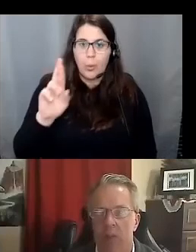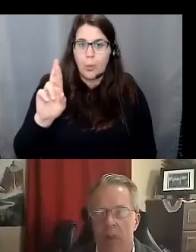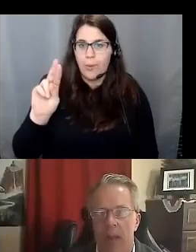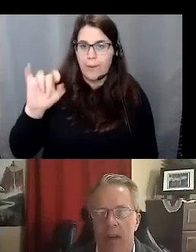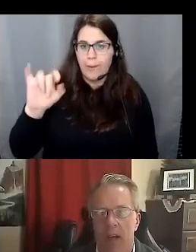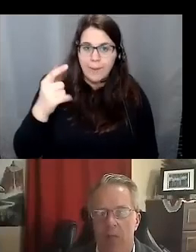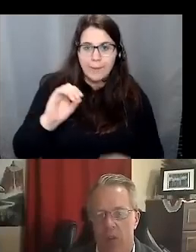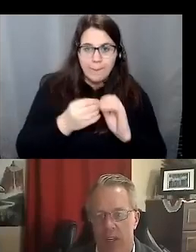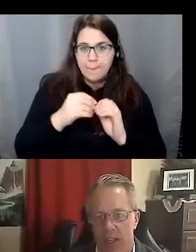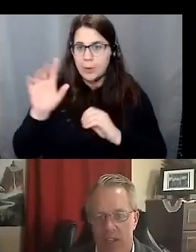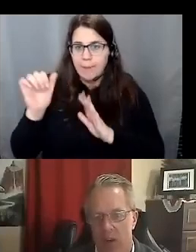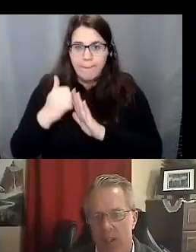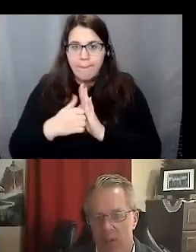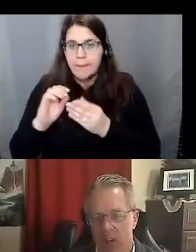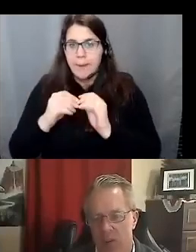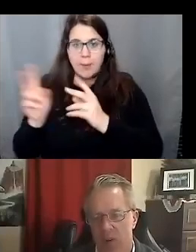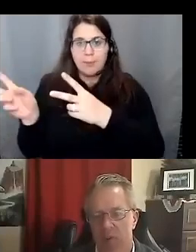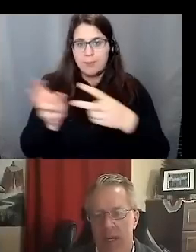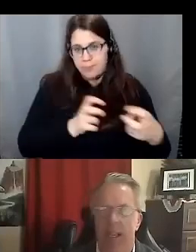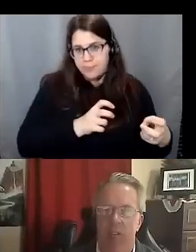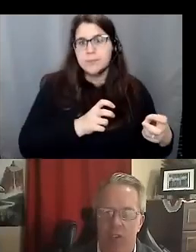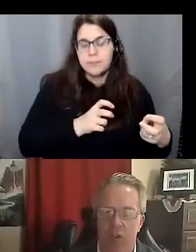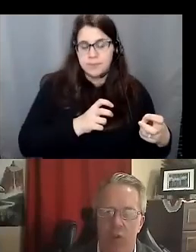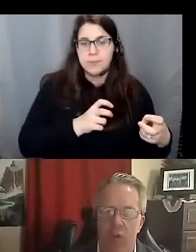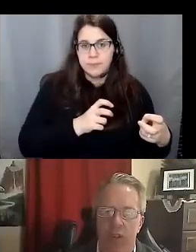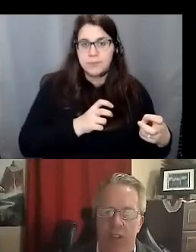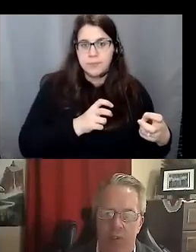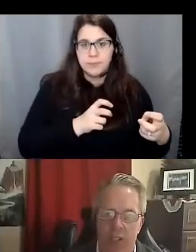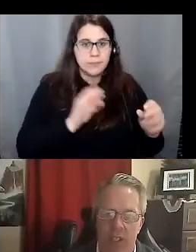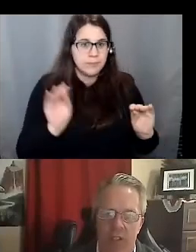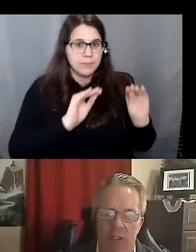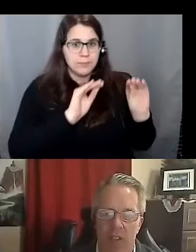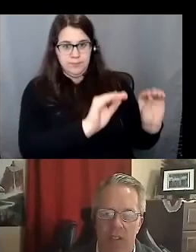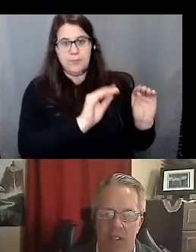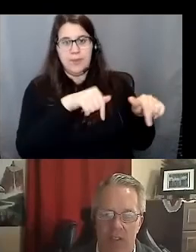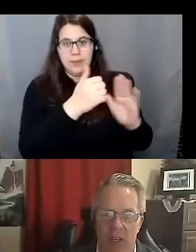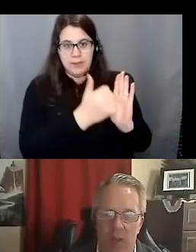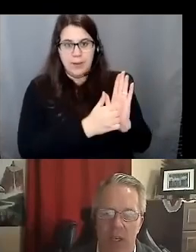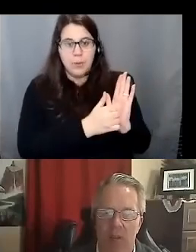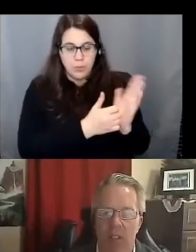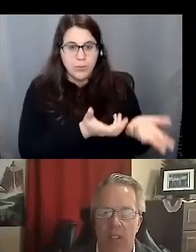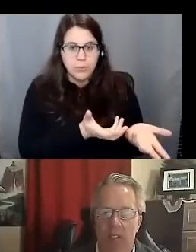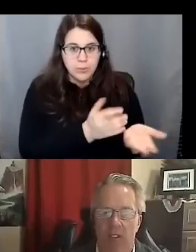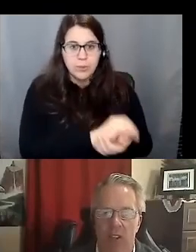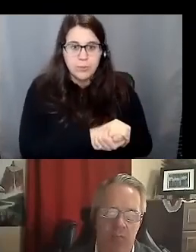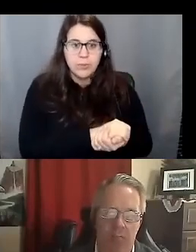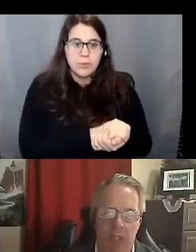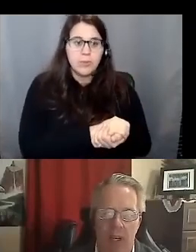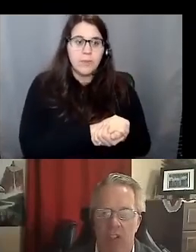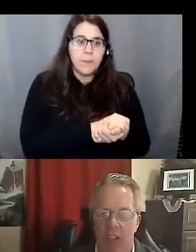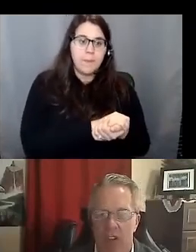number, so that it can electronically transfer from that account to this particular, stable account.